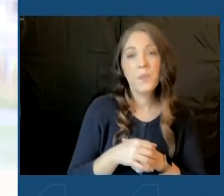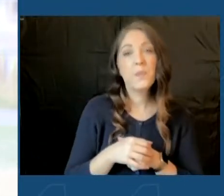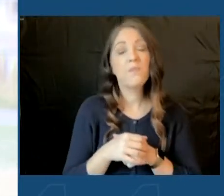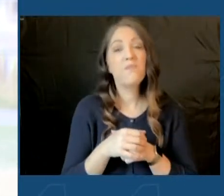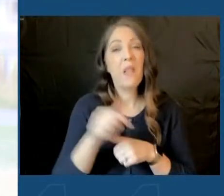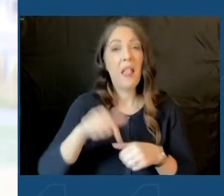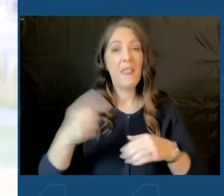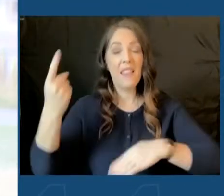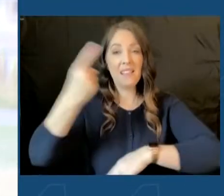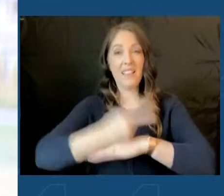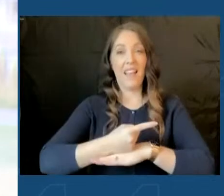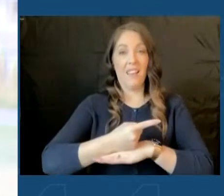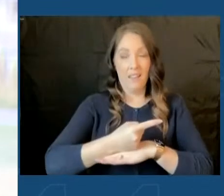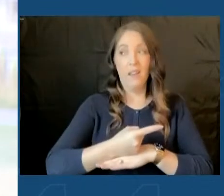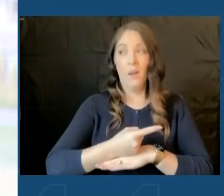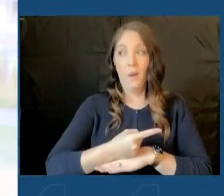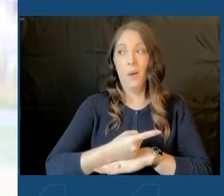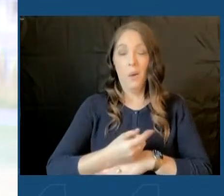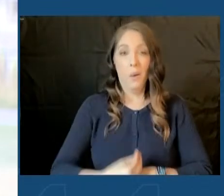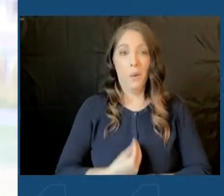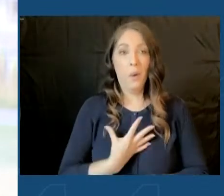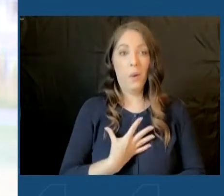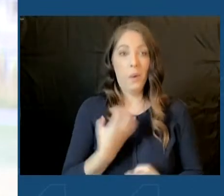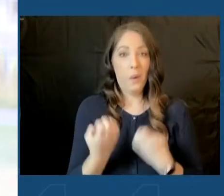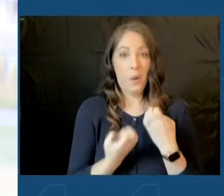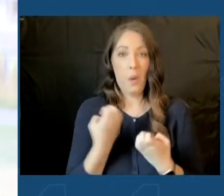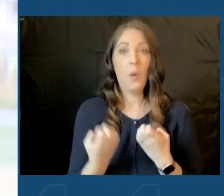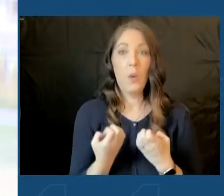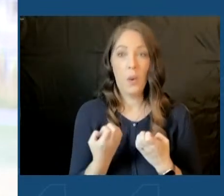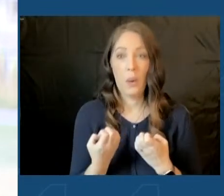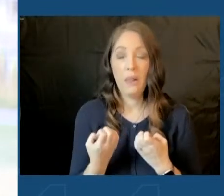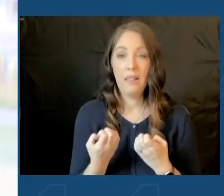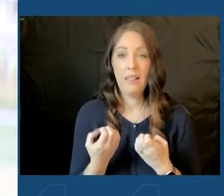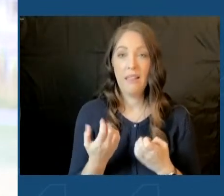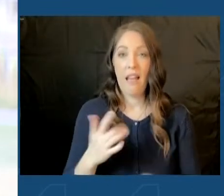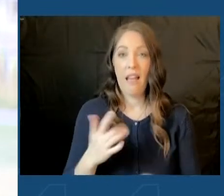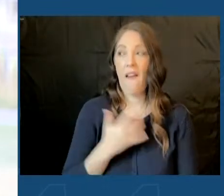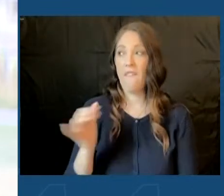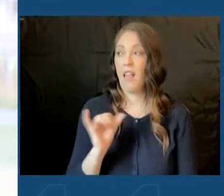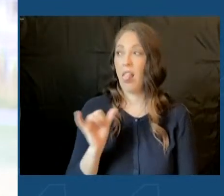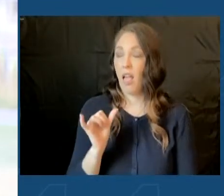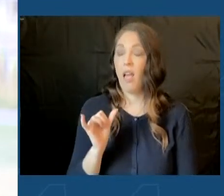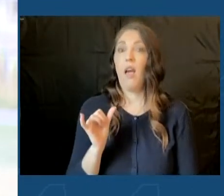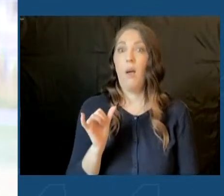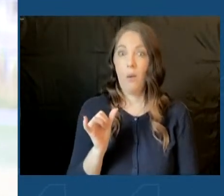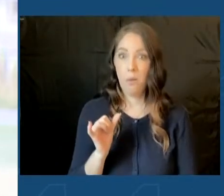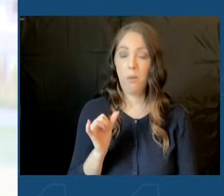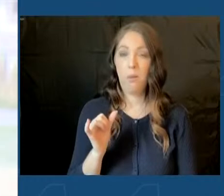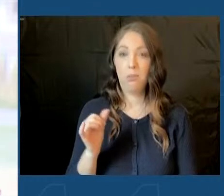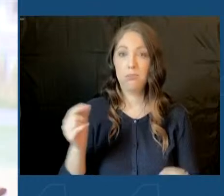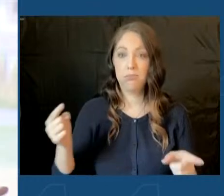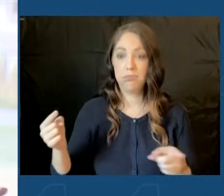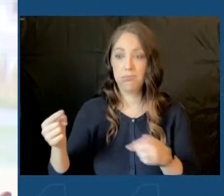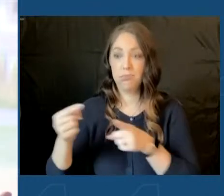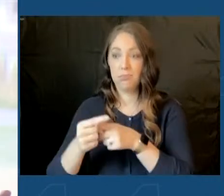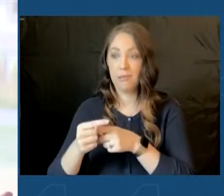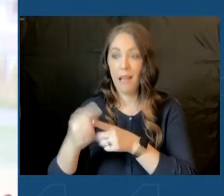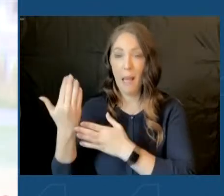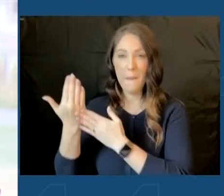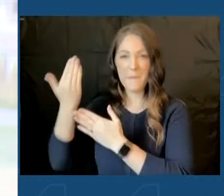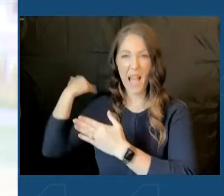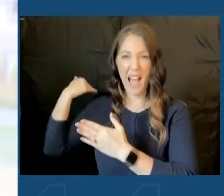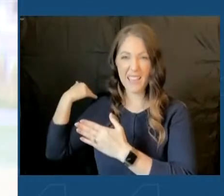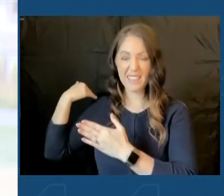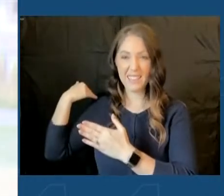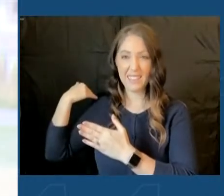This day has a lot of emotion for me because I feel we're standing at the crossroads of the intersection of the past, the glorious past,